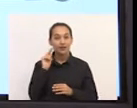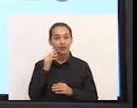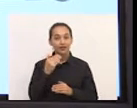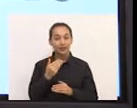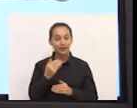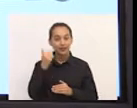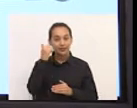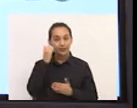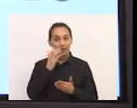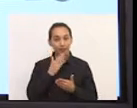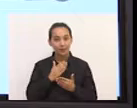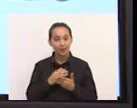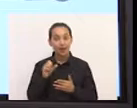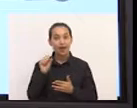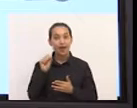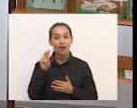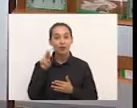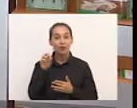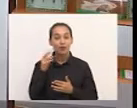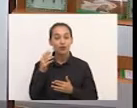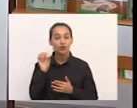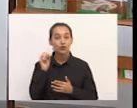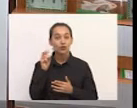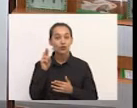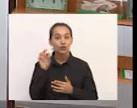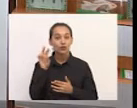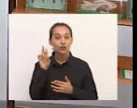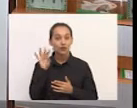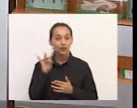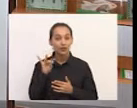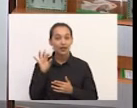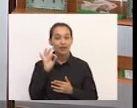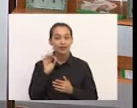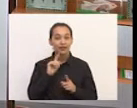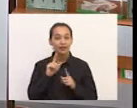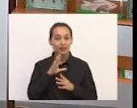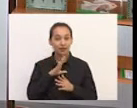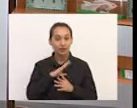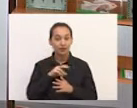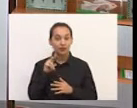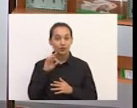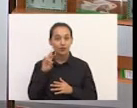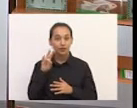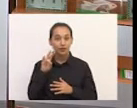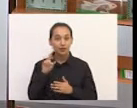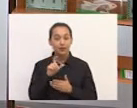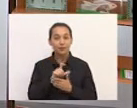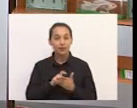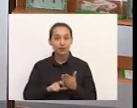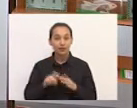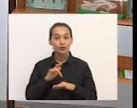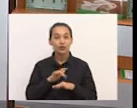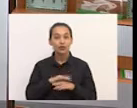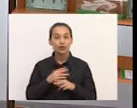bo'lsa, Alpomish dostoni haqida suhbatlashgan edik. Doston matni yakunlanganlik sababli sizlar